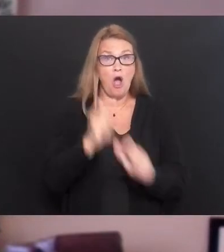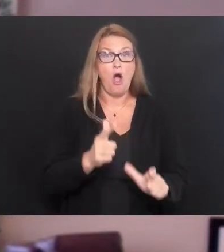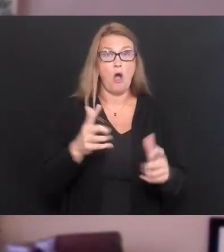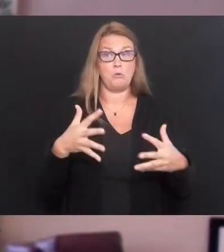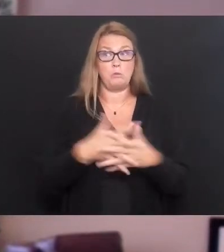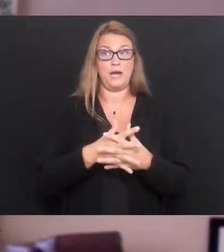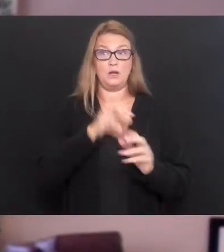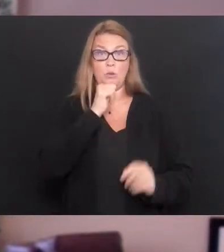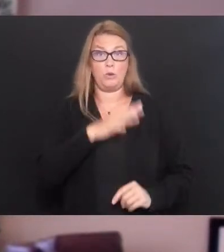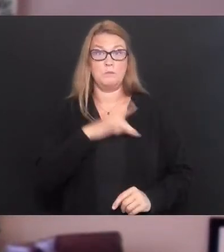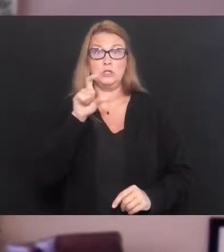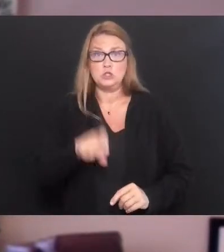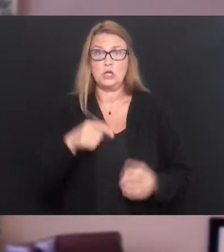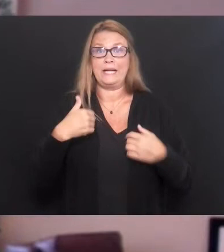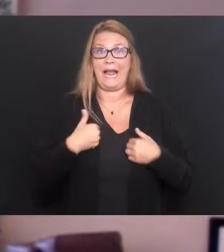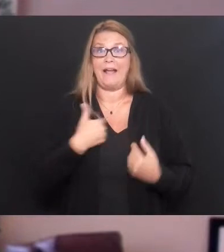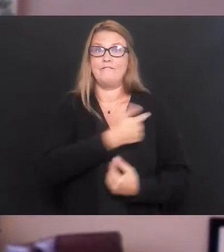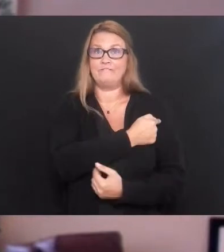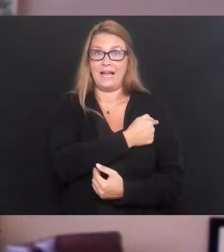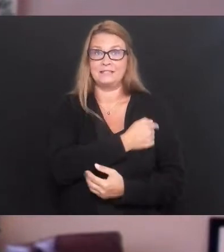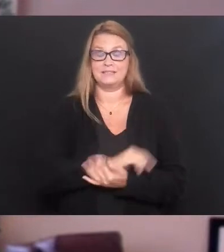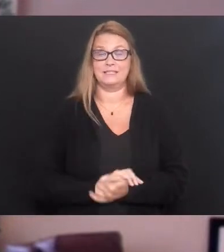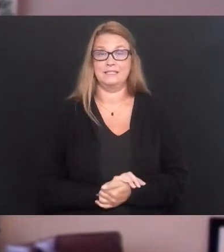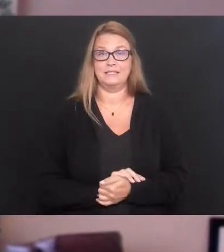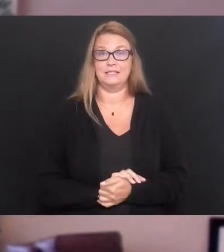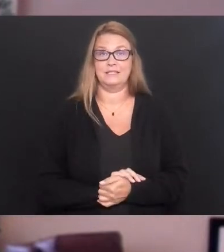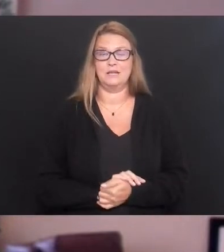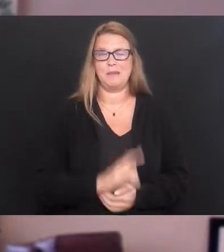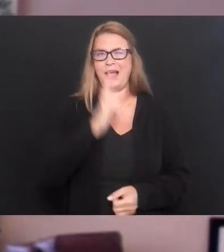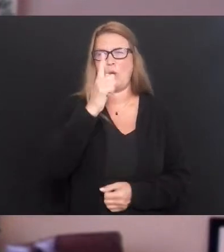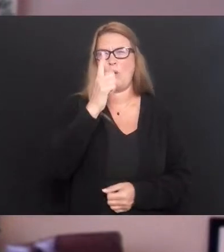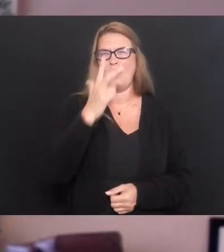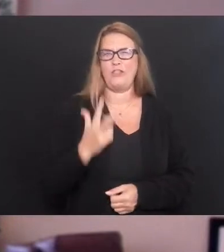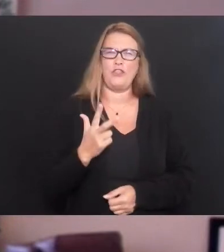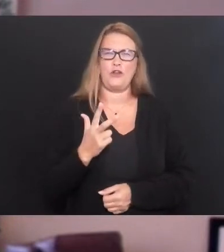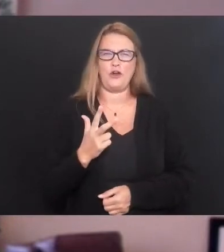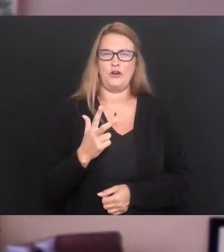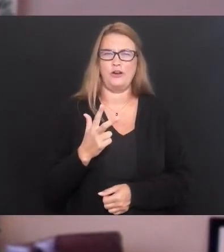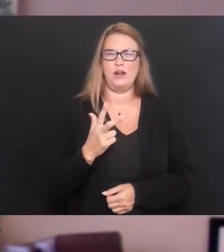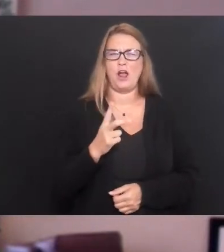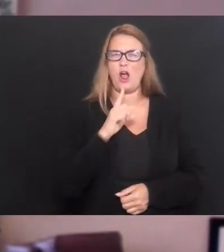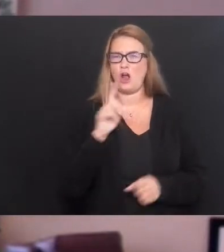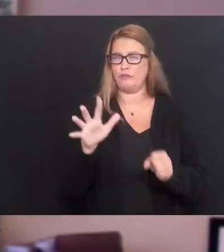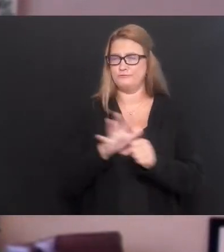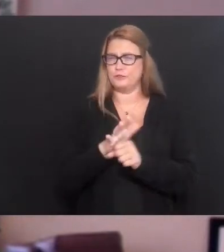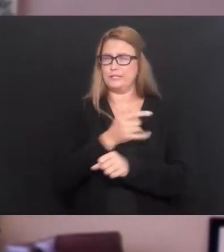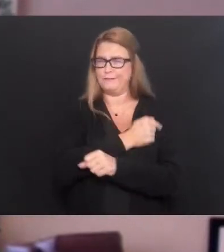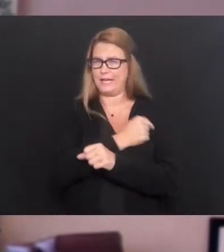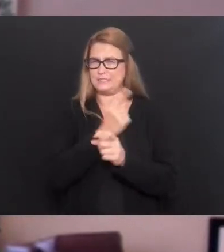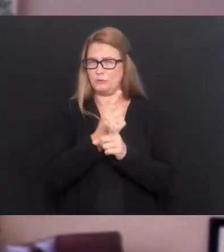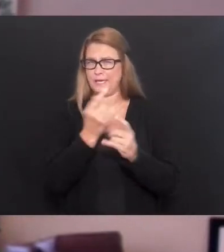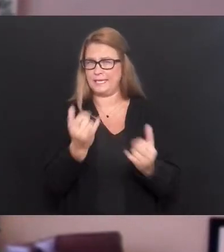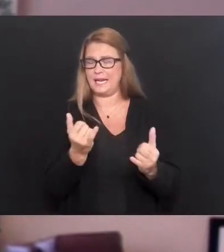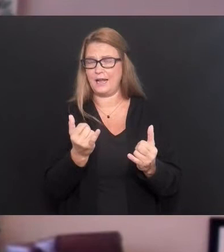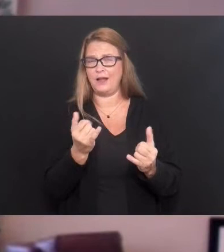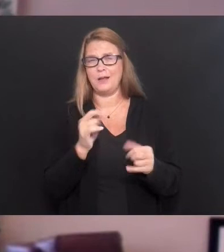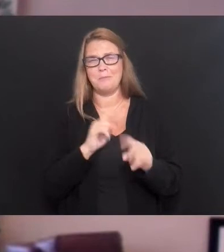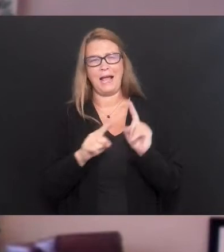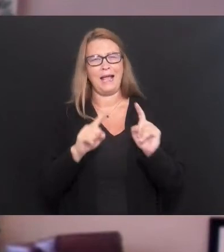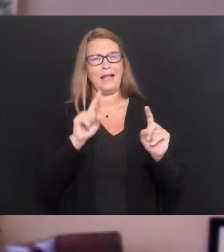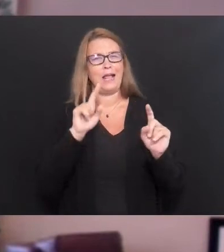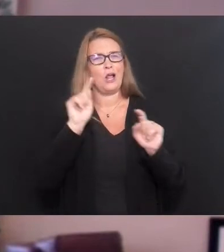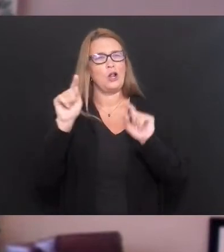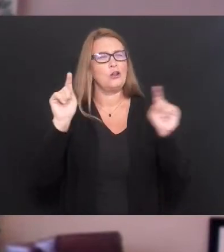be vaccinated. Currently, only about a third of pregnant women are fully vaccinated. You know, when we look around the world, Paul,